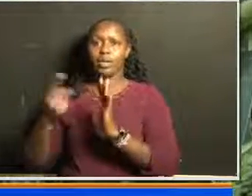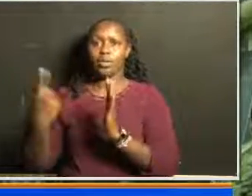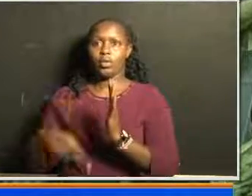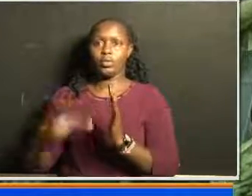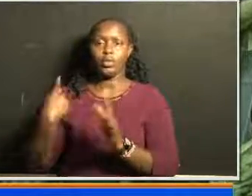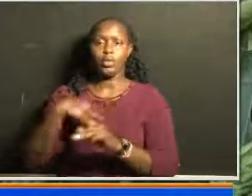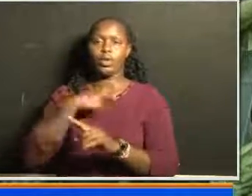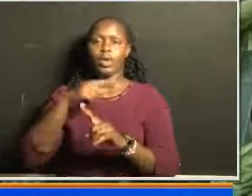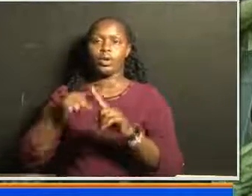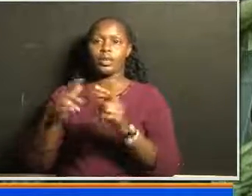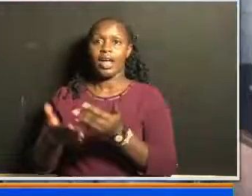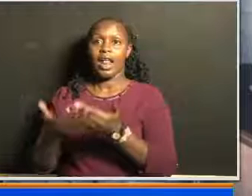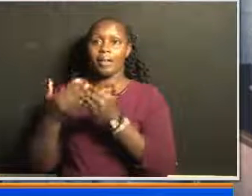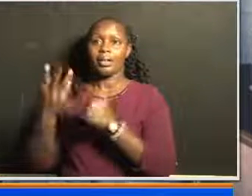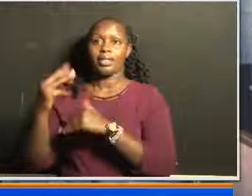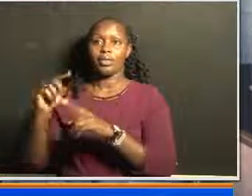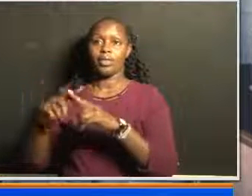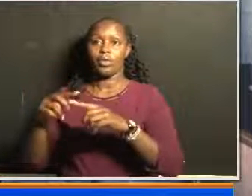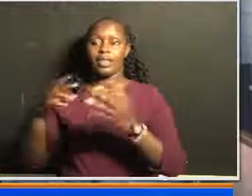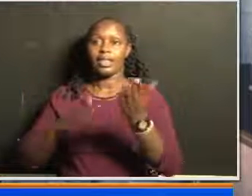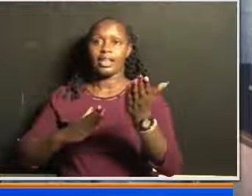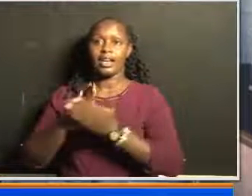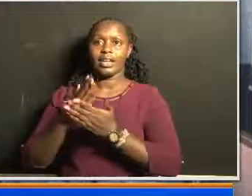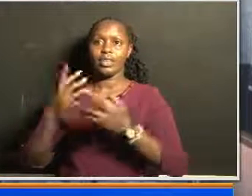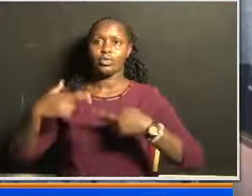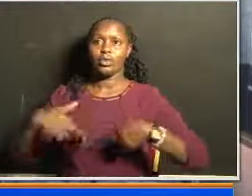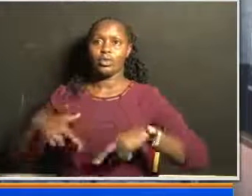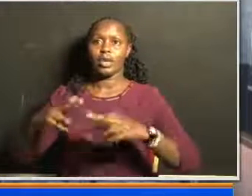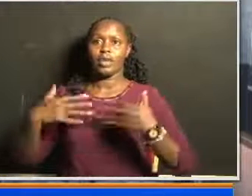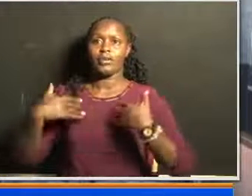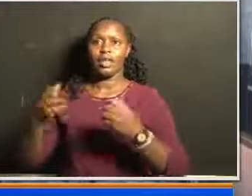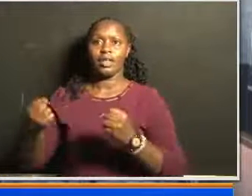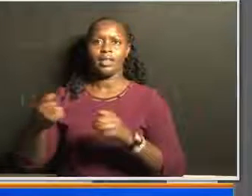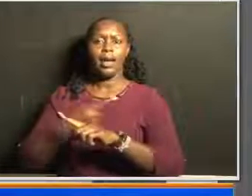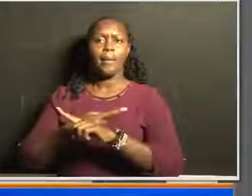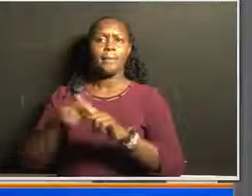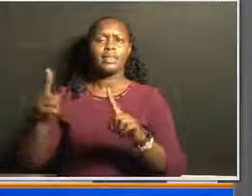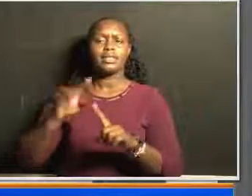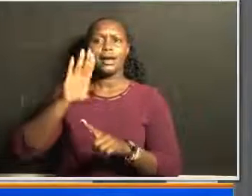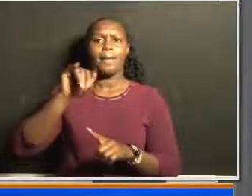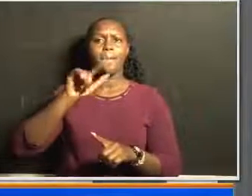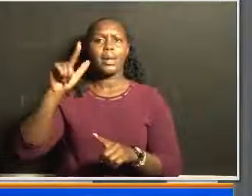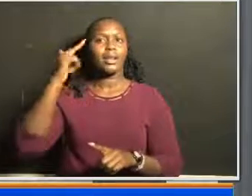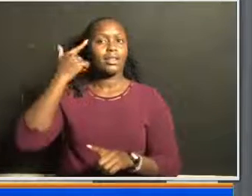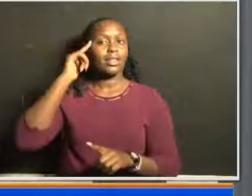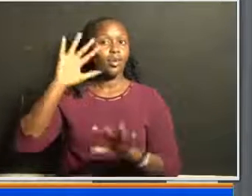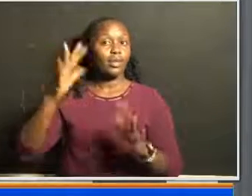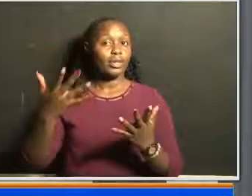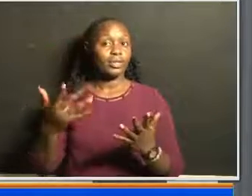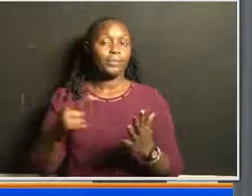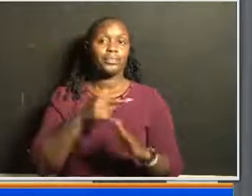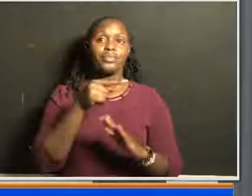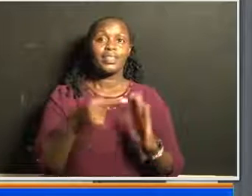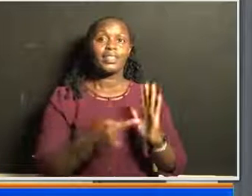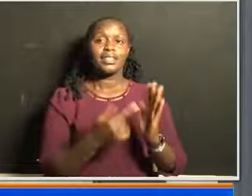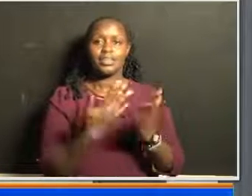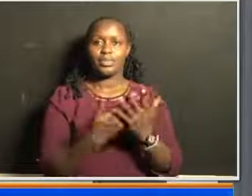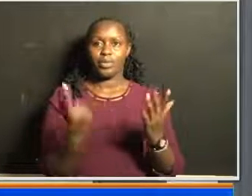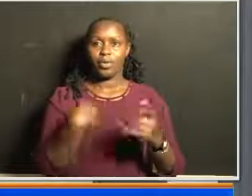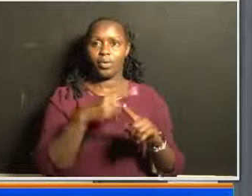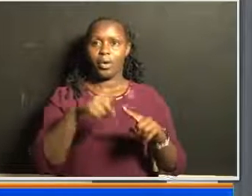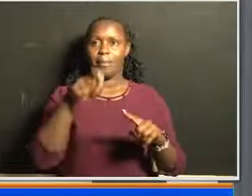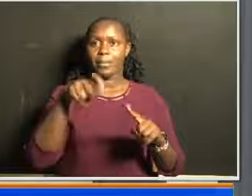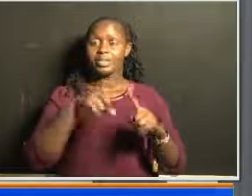their right to reproductive health. But what do advocates of the bill think about? I think for me it's something that we need to appreciate in